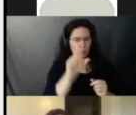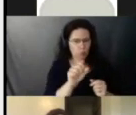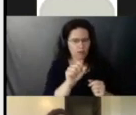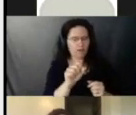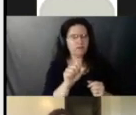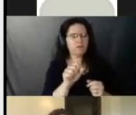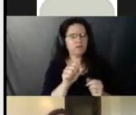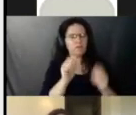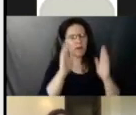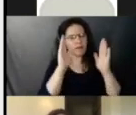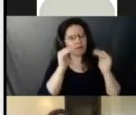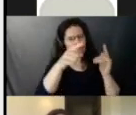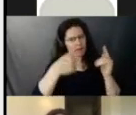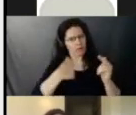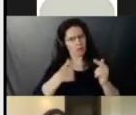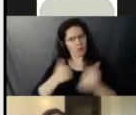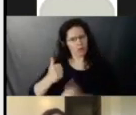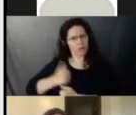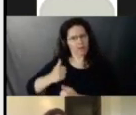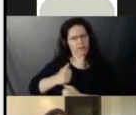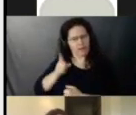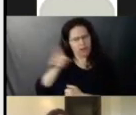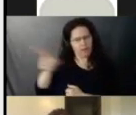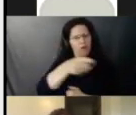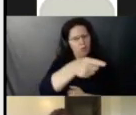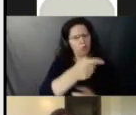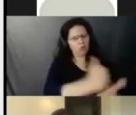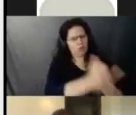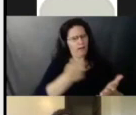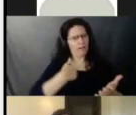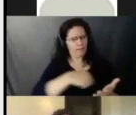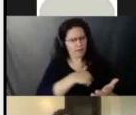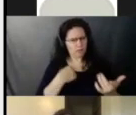exchange for their service to the nation.